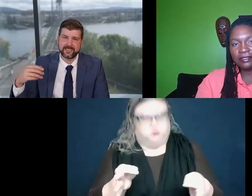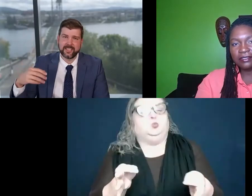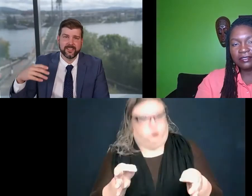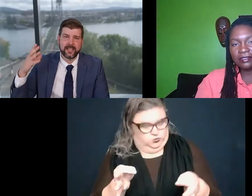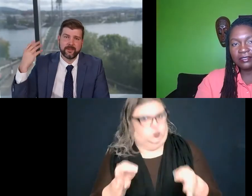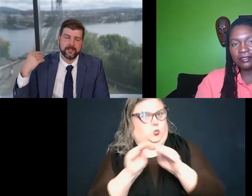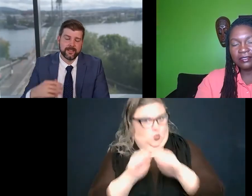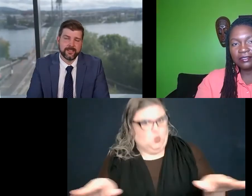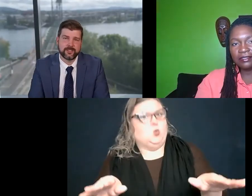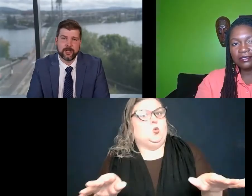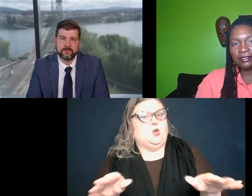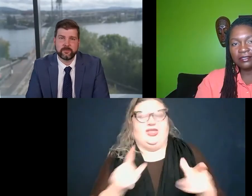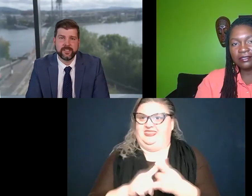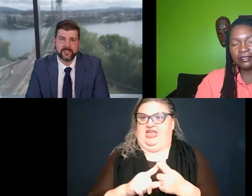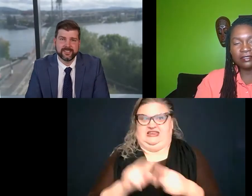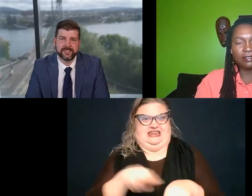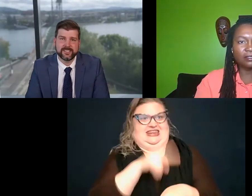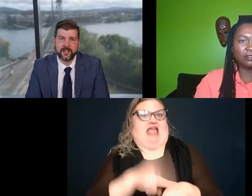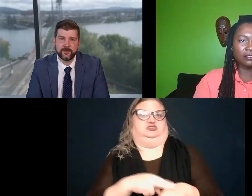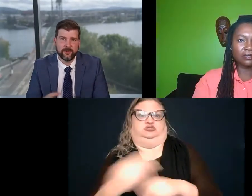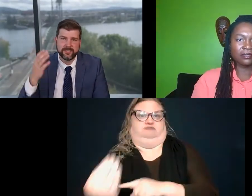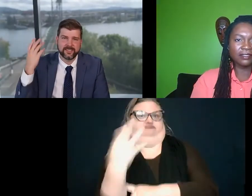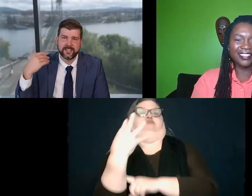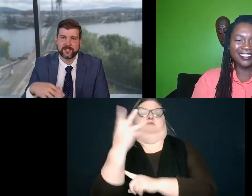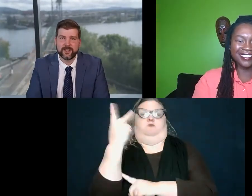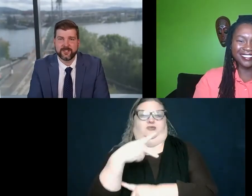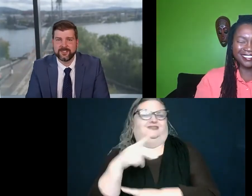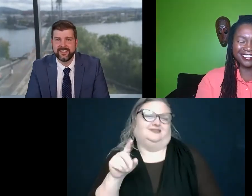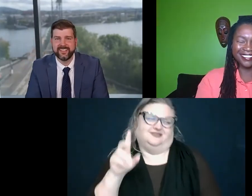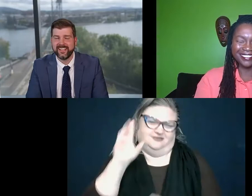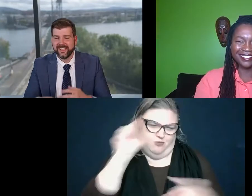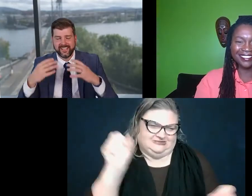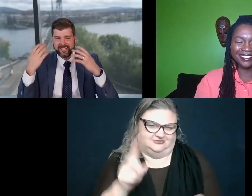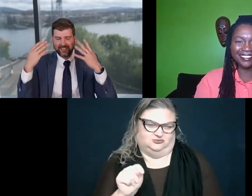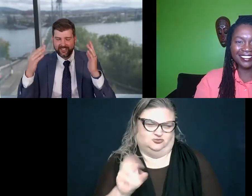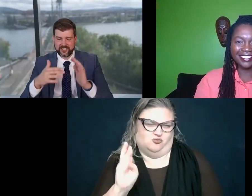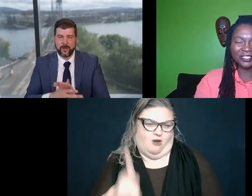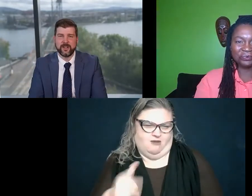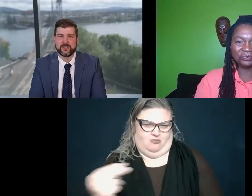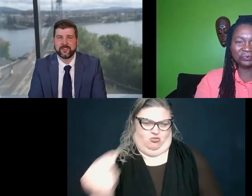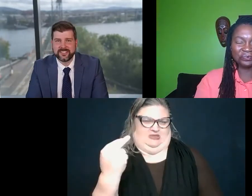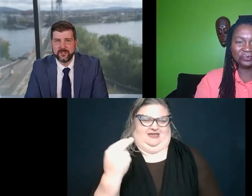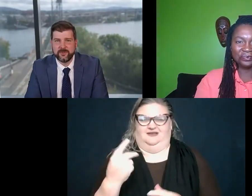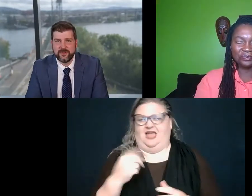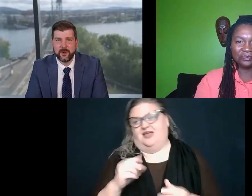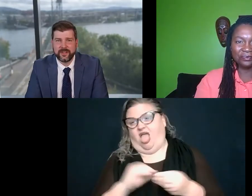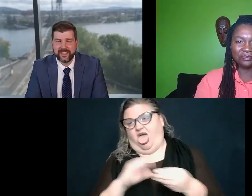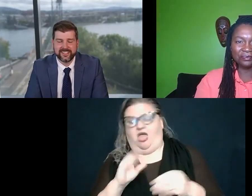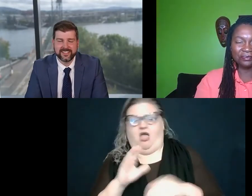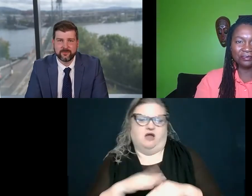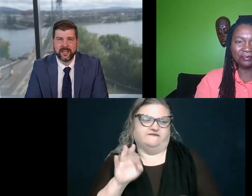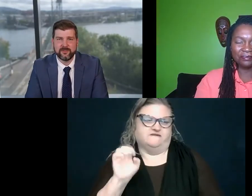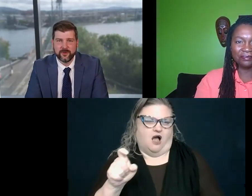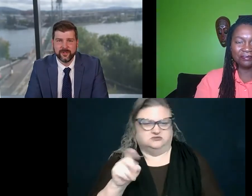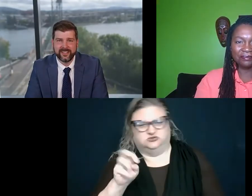nationally. Suddenly, I'm in Trump's speeches and talking points on Tucker Carlson and just a bunch of things that nobody, I